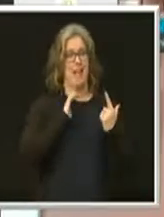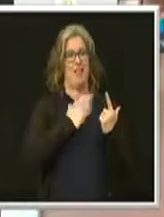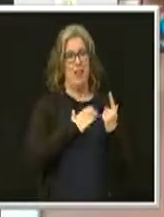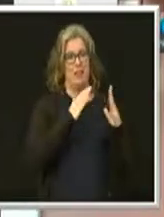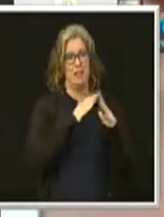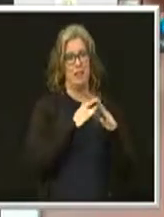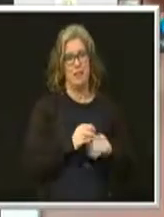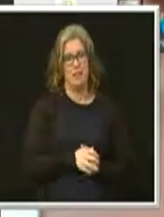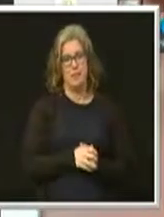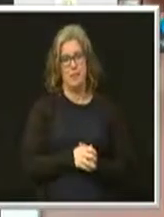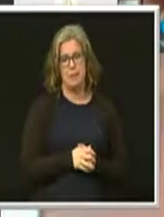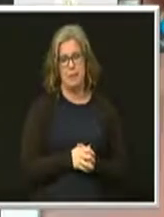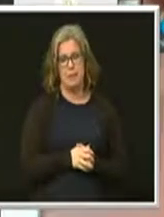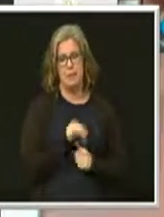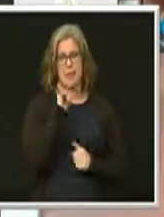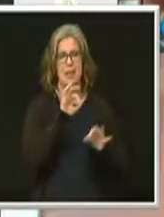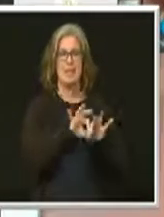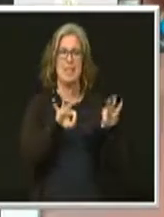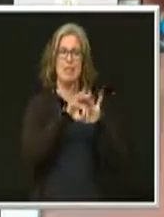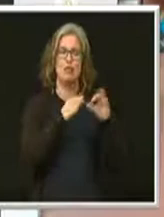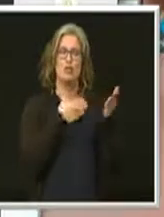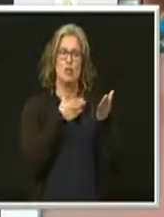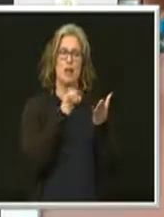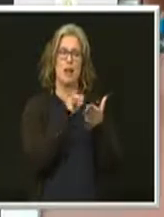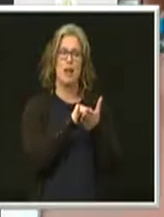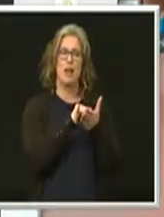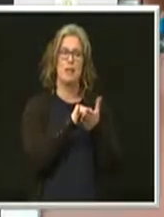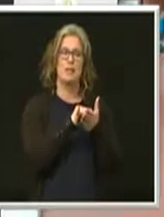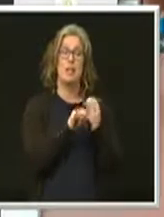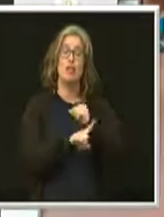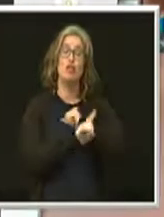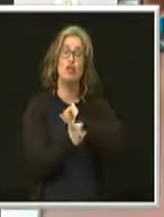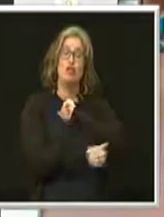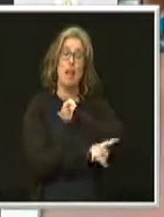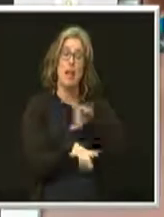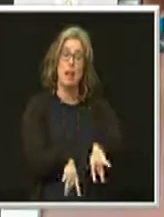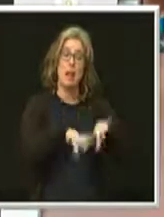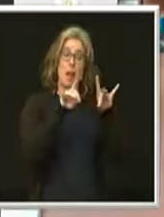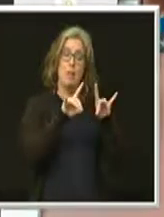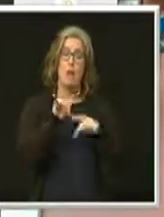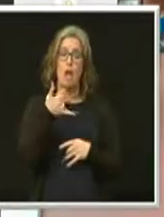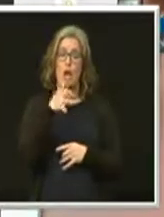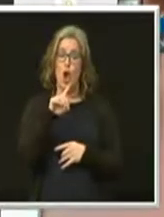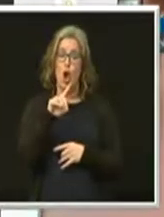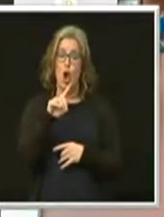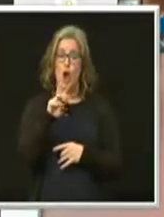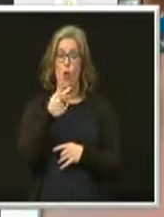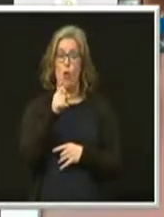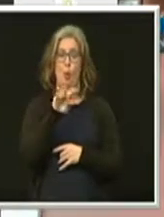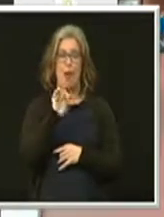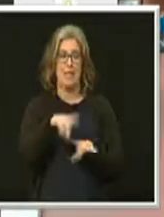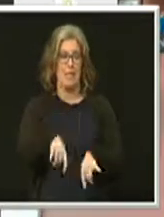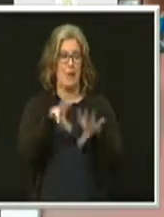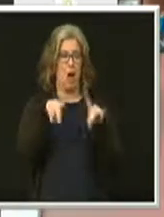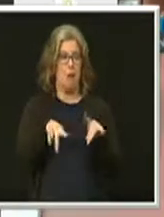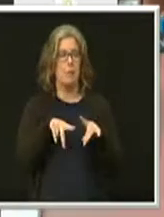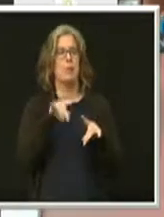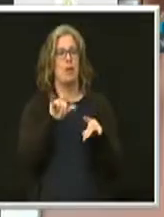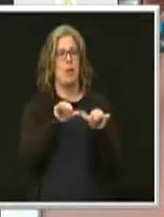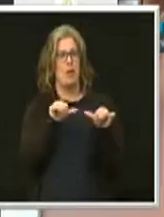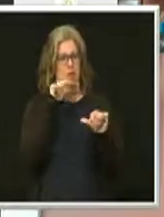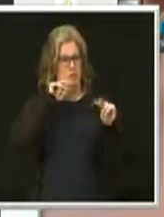city, which is essential service, and that is trash pickup and yard waste pickup. These are areas that we